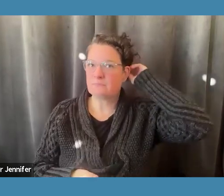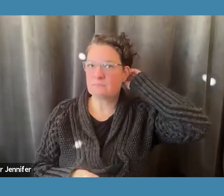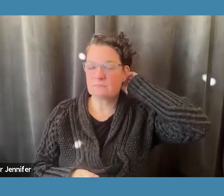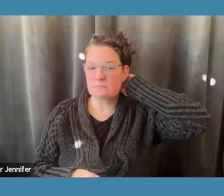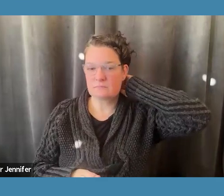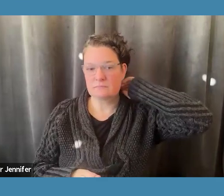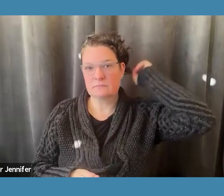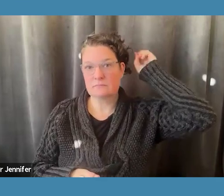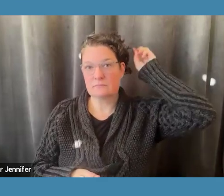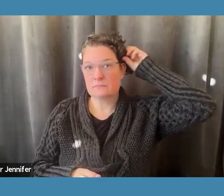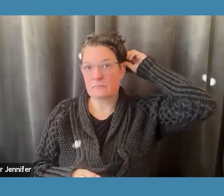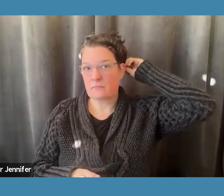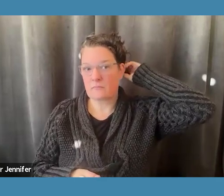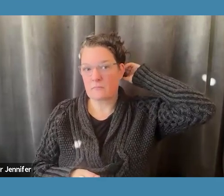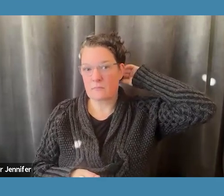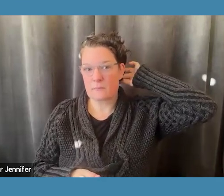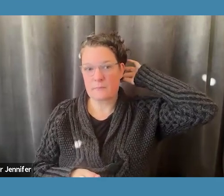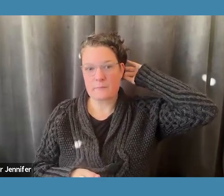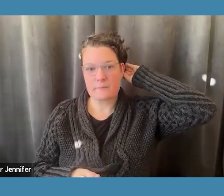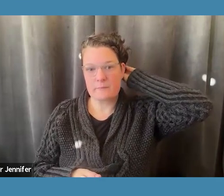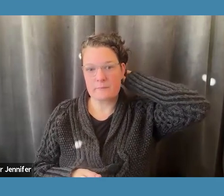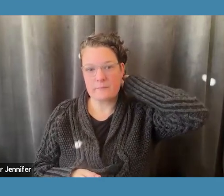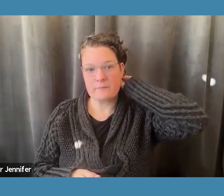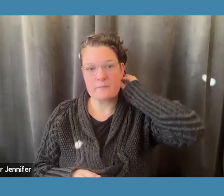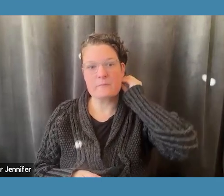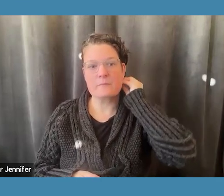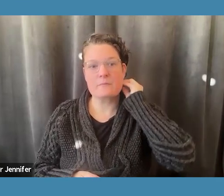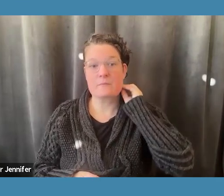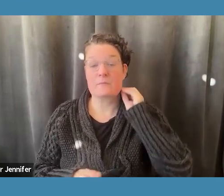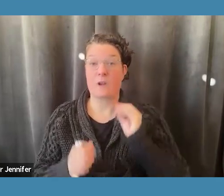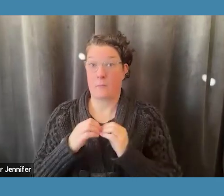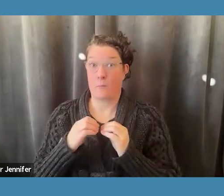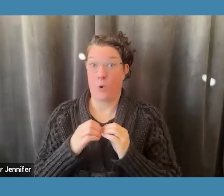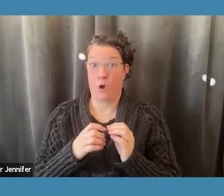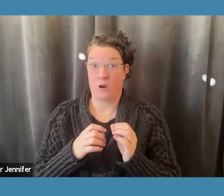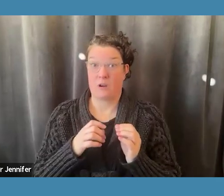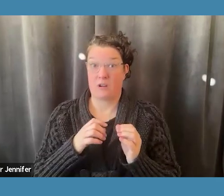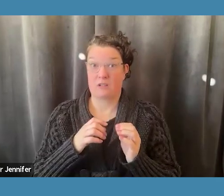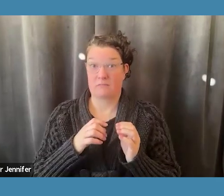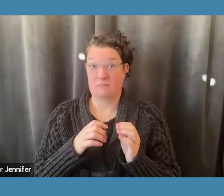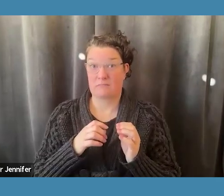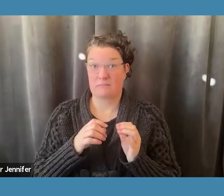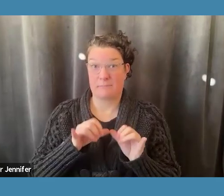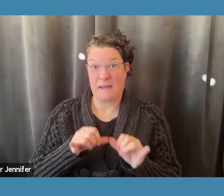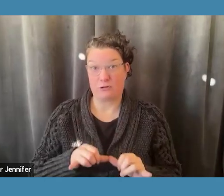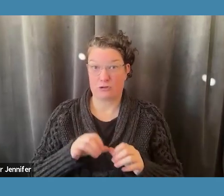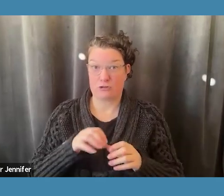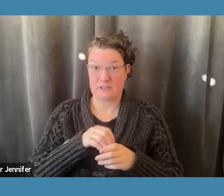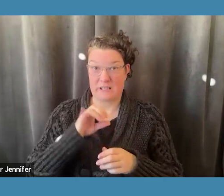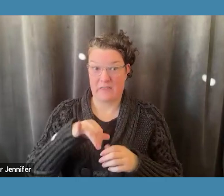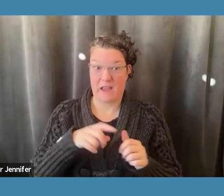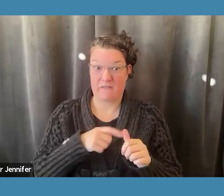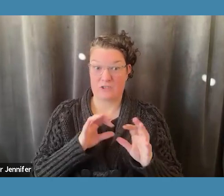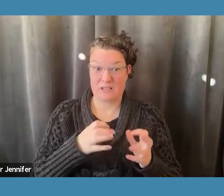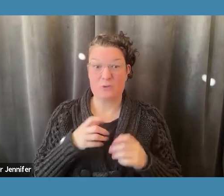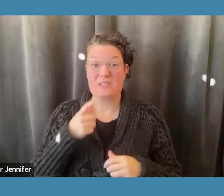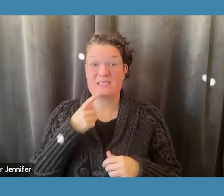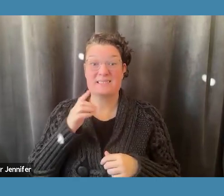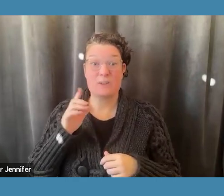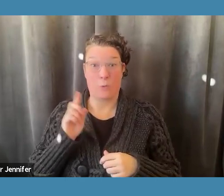under this homelessness category. So the additional criteria are that the home